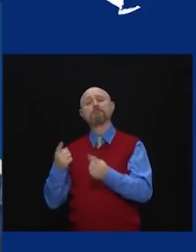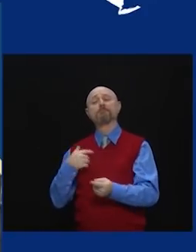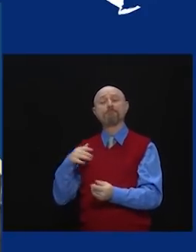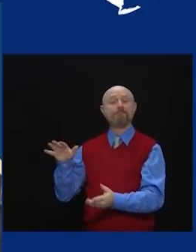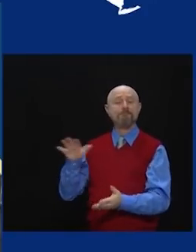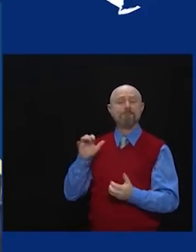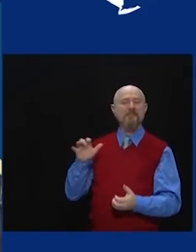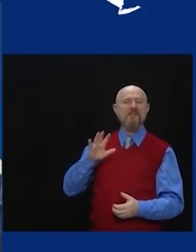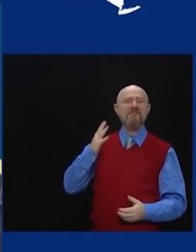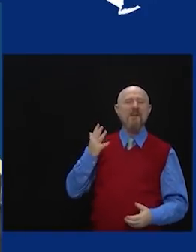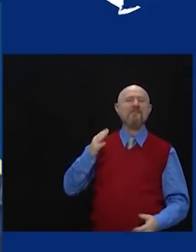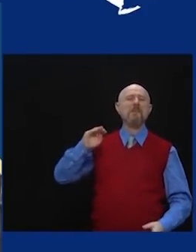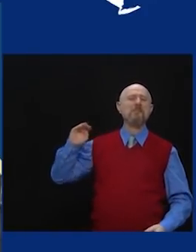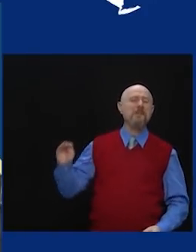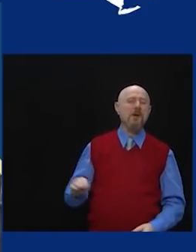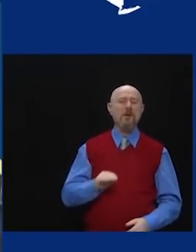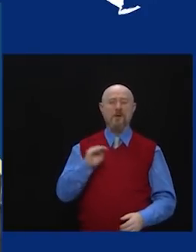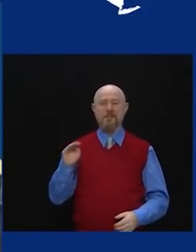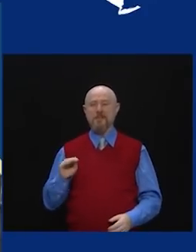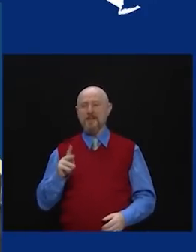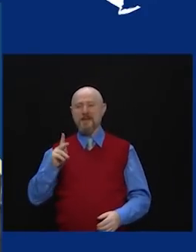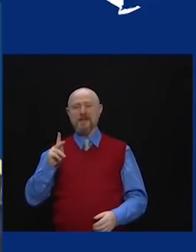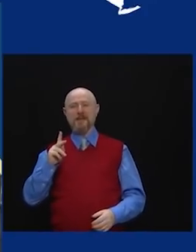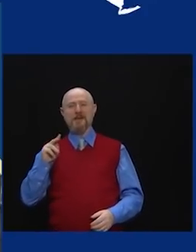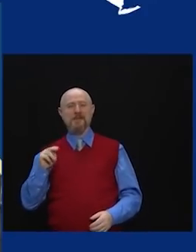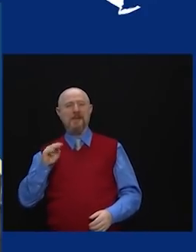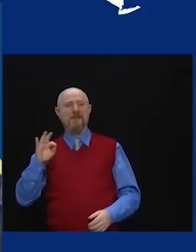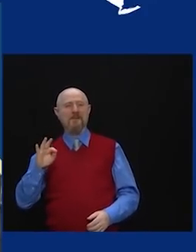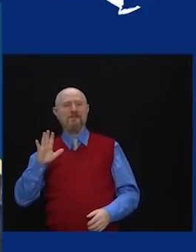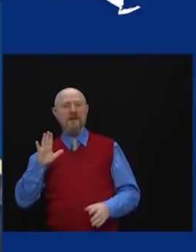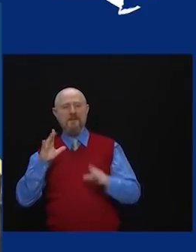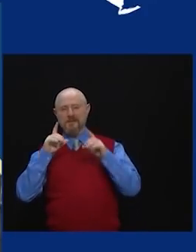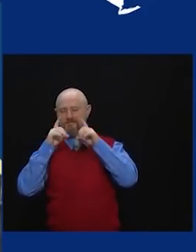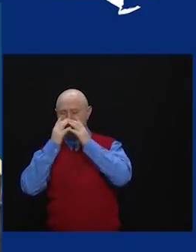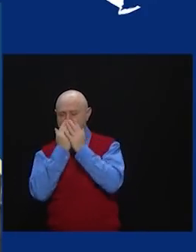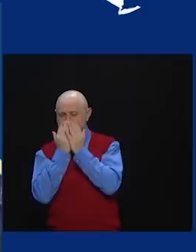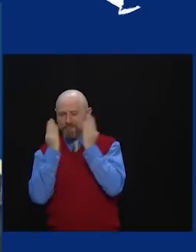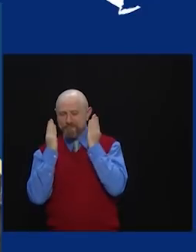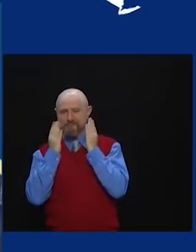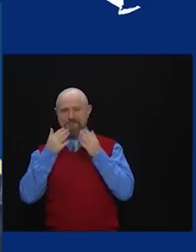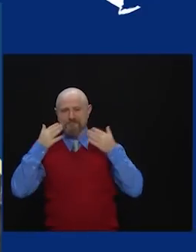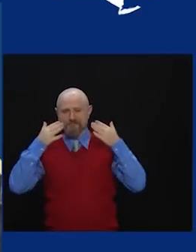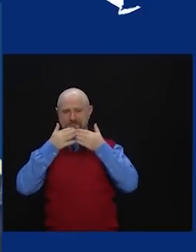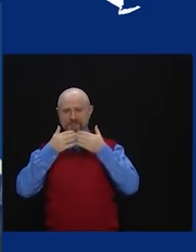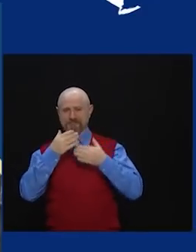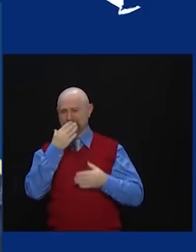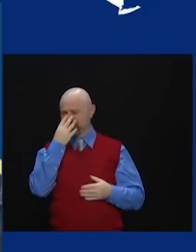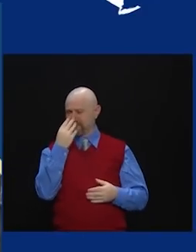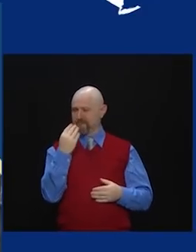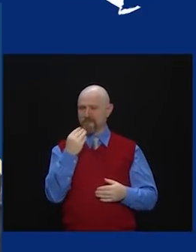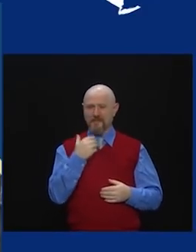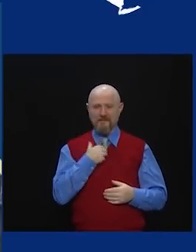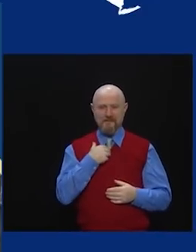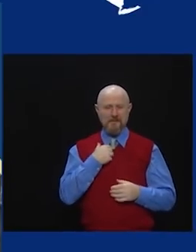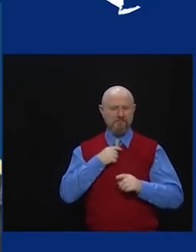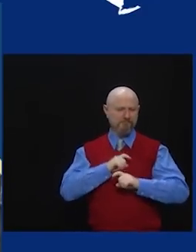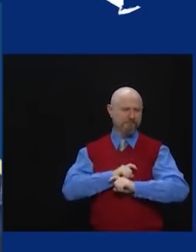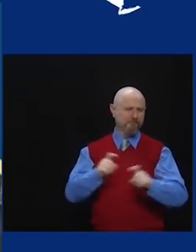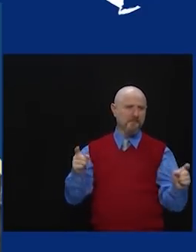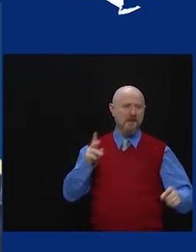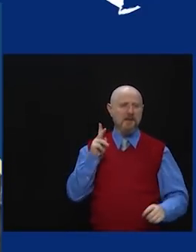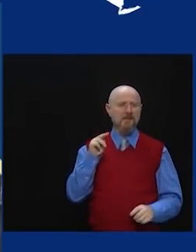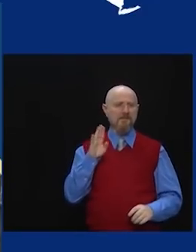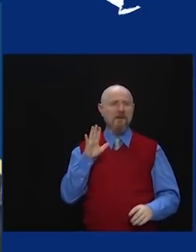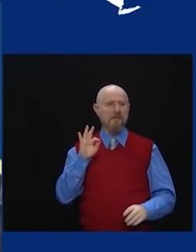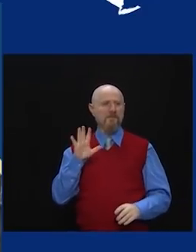counties, and I'm going to show you a little demonstration here of what we're asking people to do here. We believe that you should be wearing the